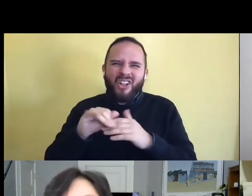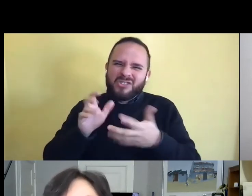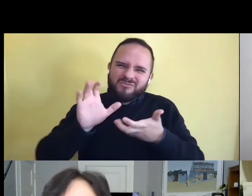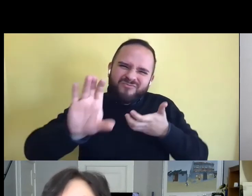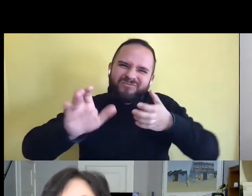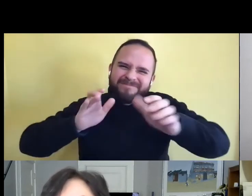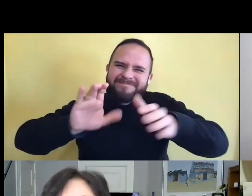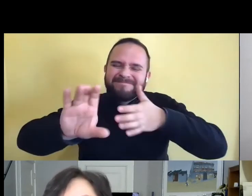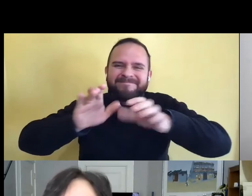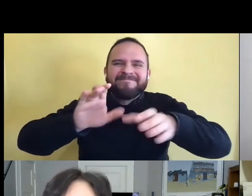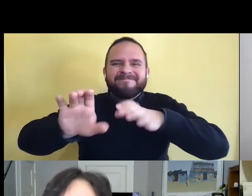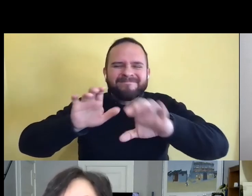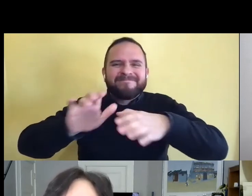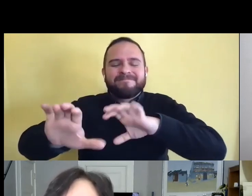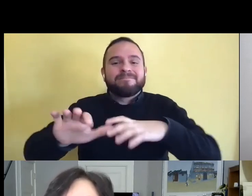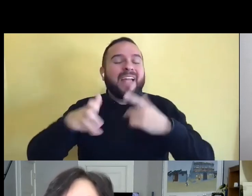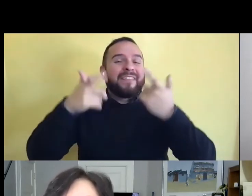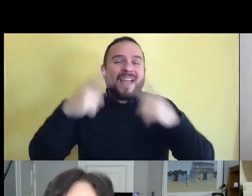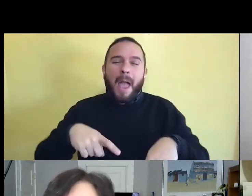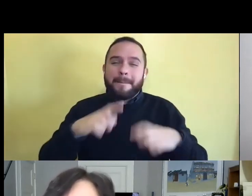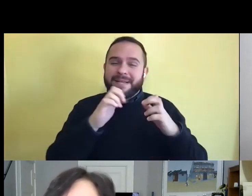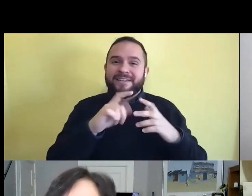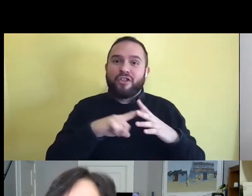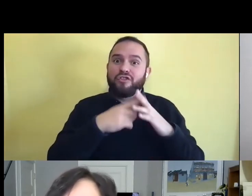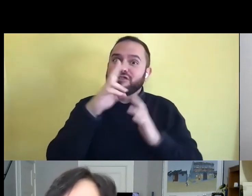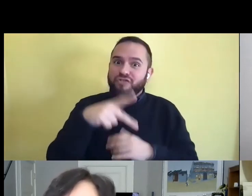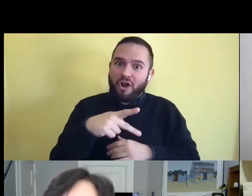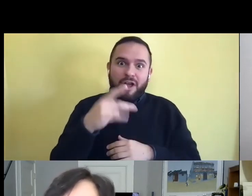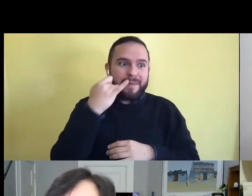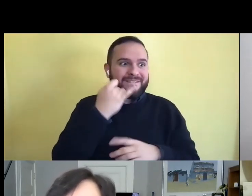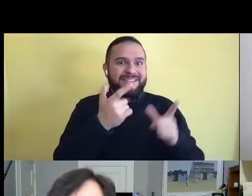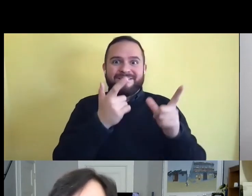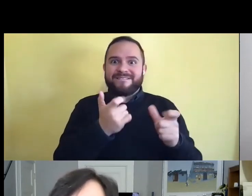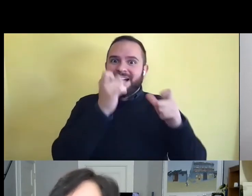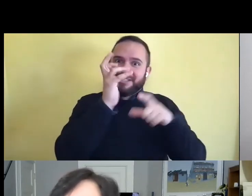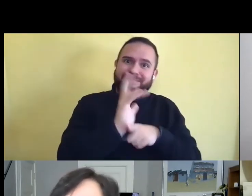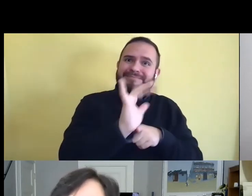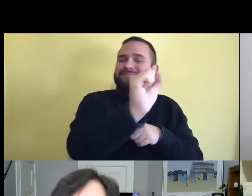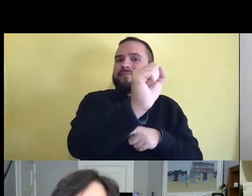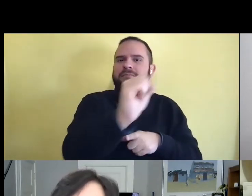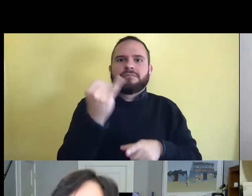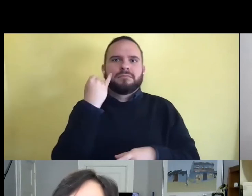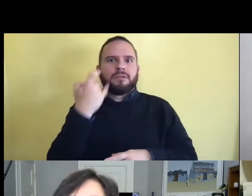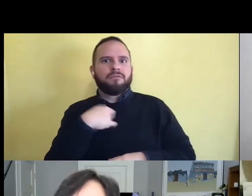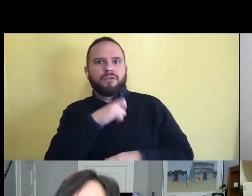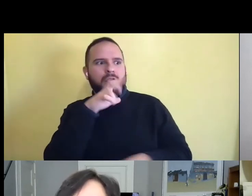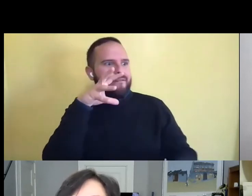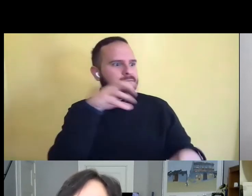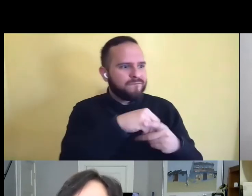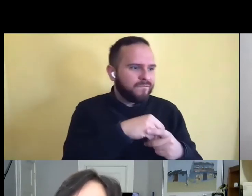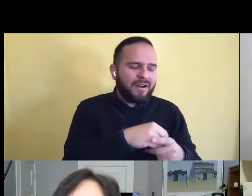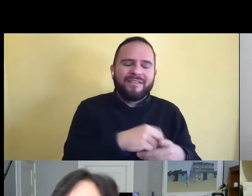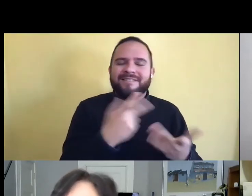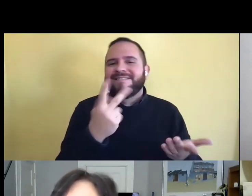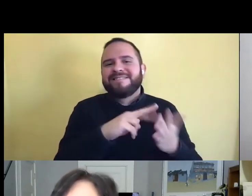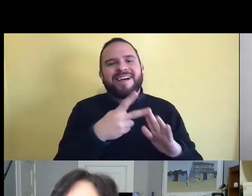And the faster the startup goes, if we are not in there, the faster the geometric negative